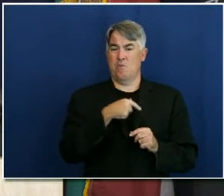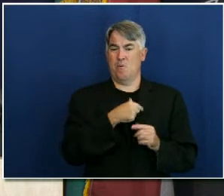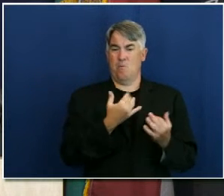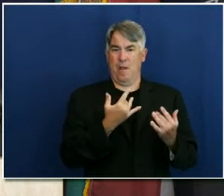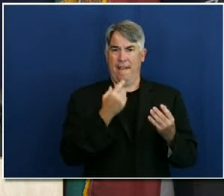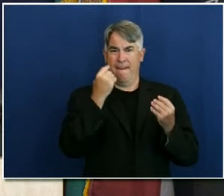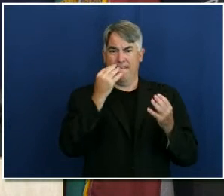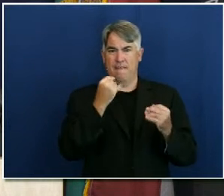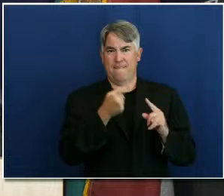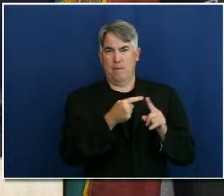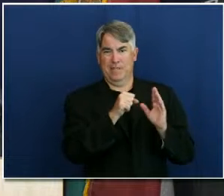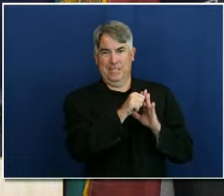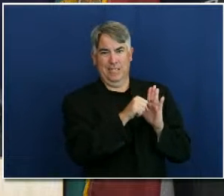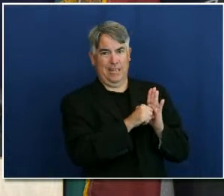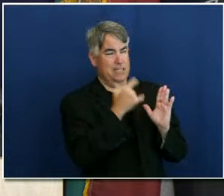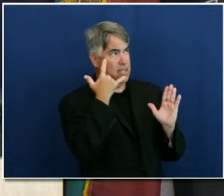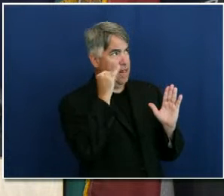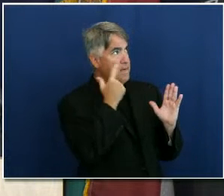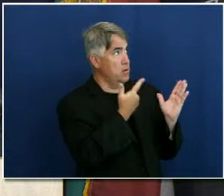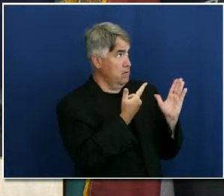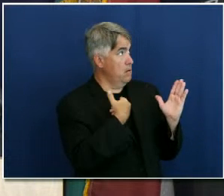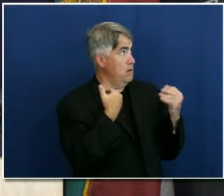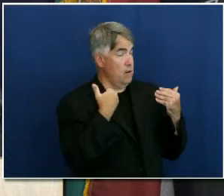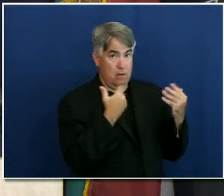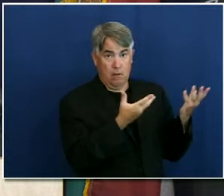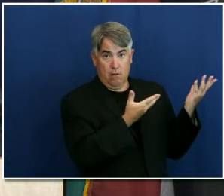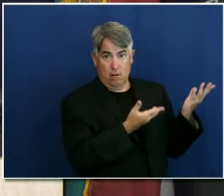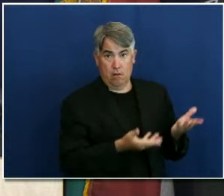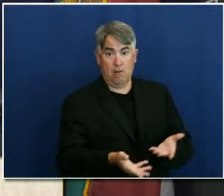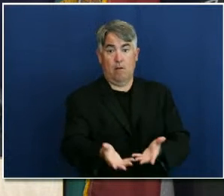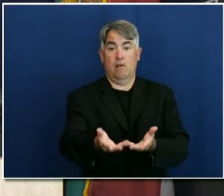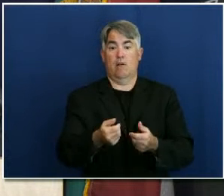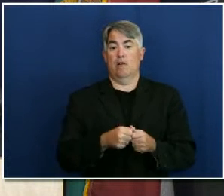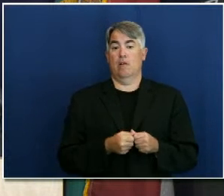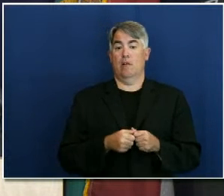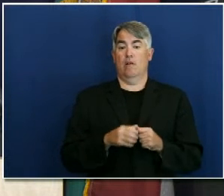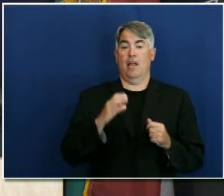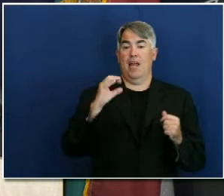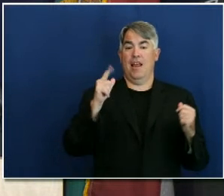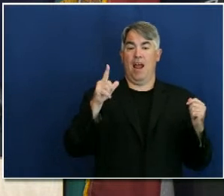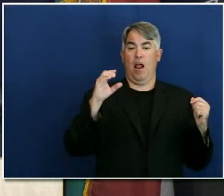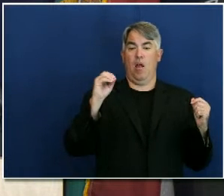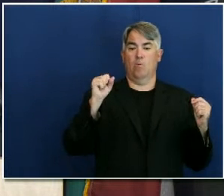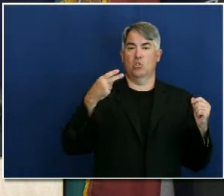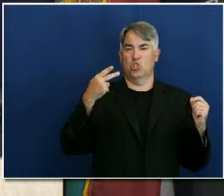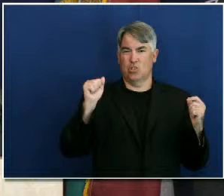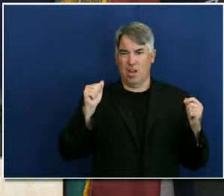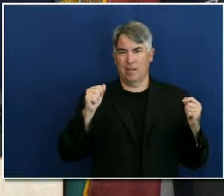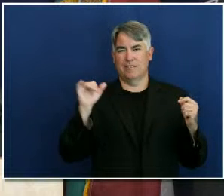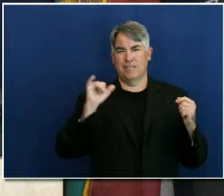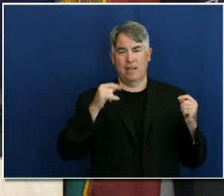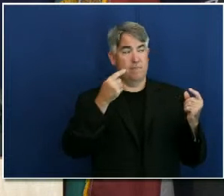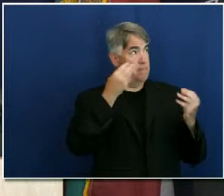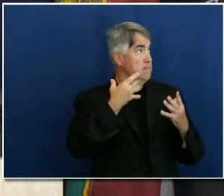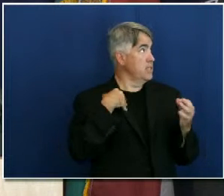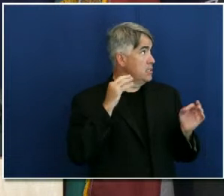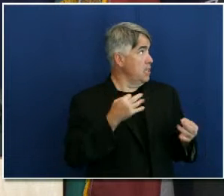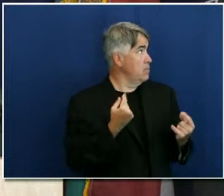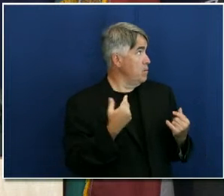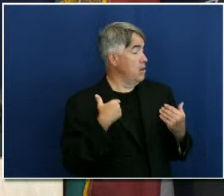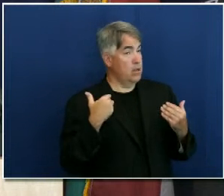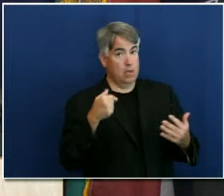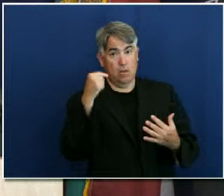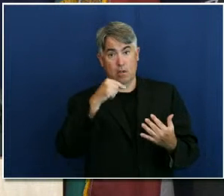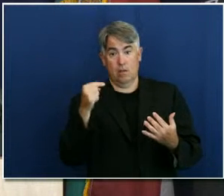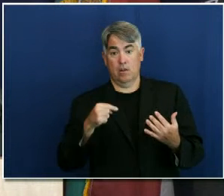the state, from Cal OSHA and others on a few specific things surrounding June 15th, and we hope to get those over the course of the next week and be able to walk you